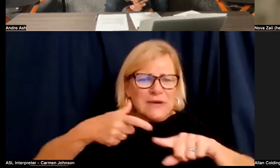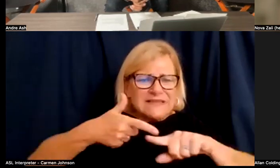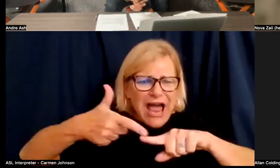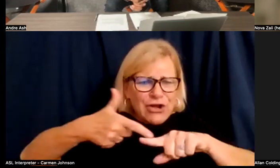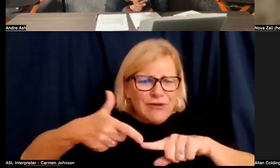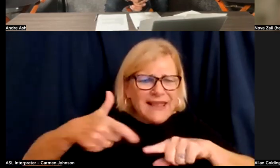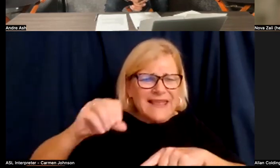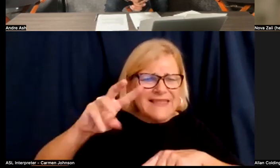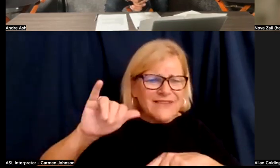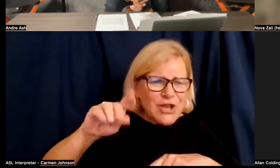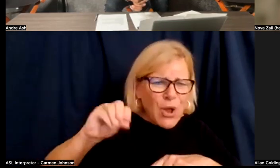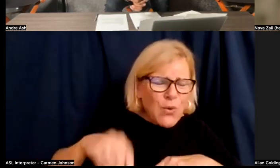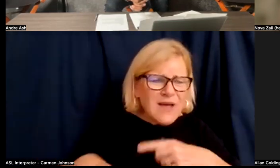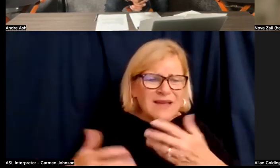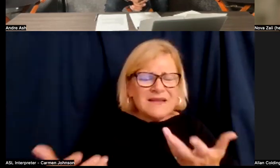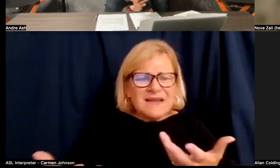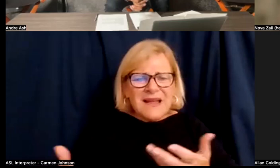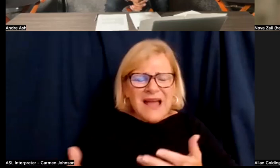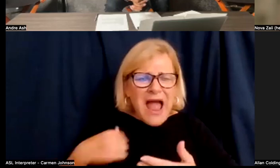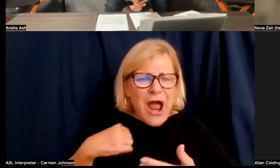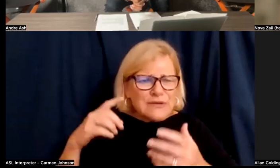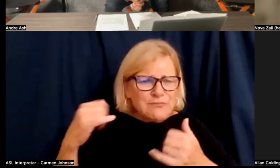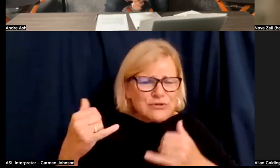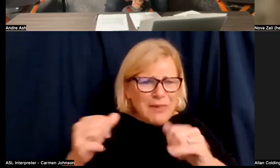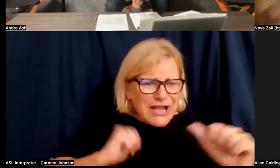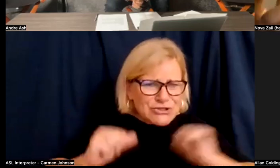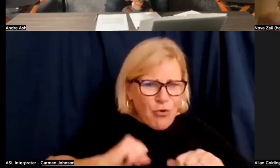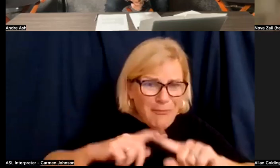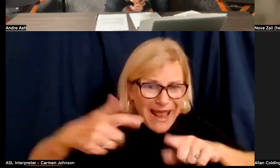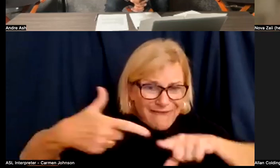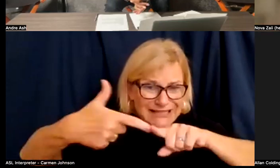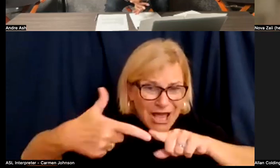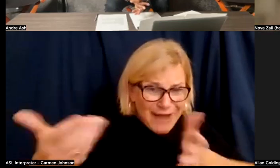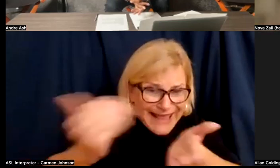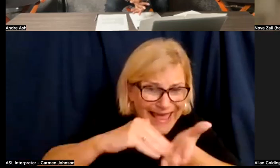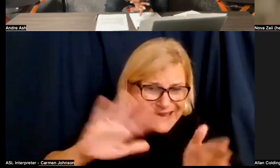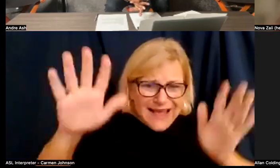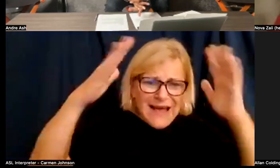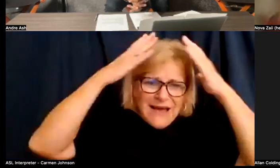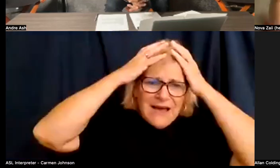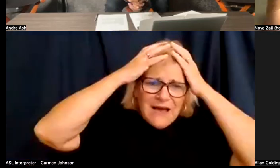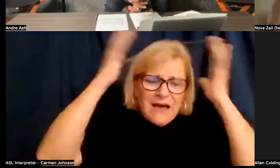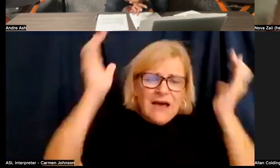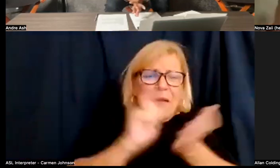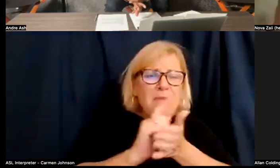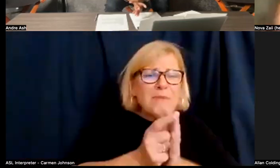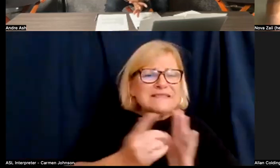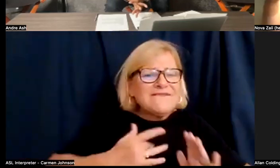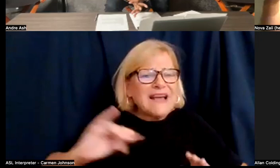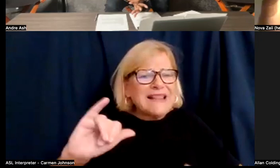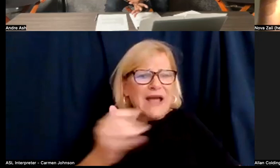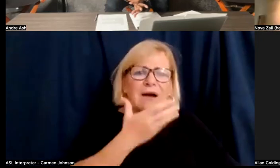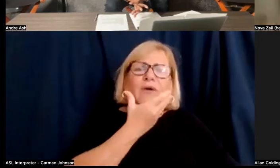like moments where I'm supposed to play a show and I gotta solder something again. It's like these moments that feel like,